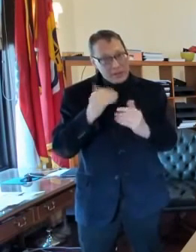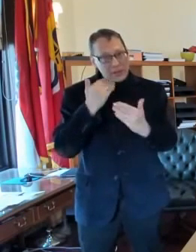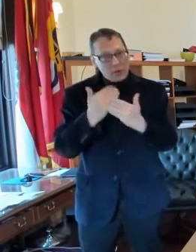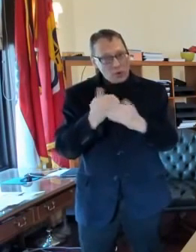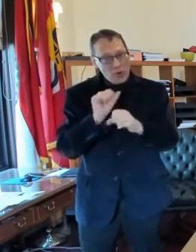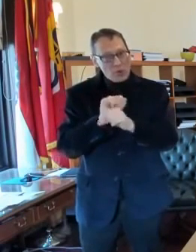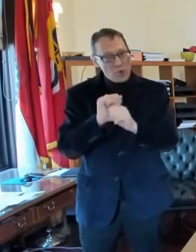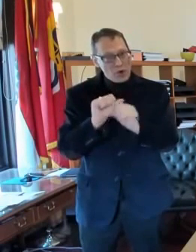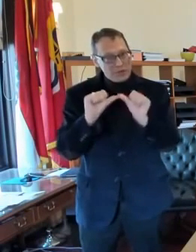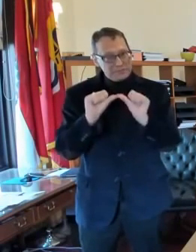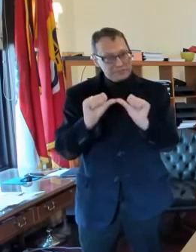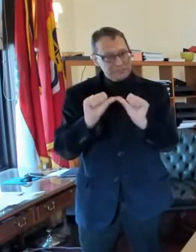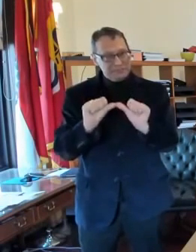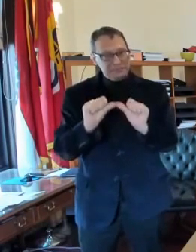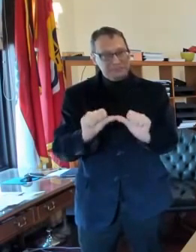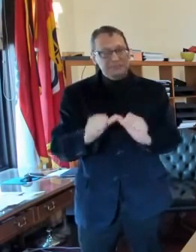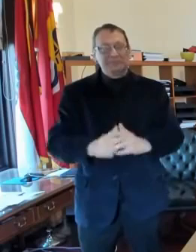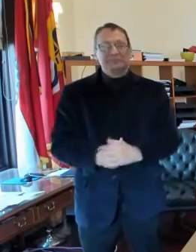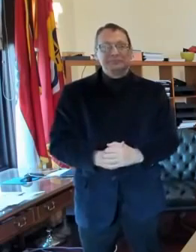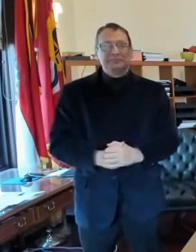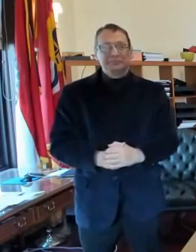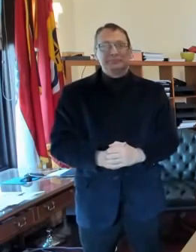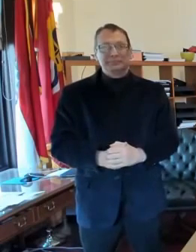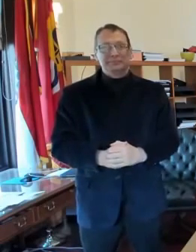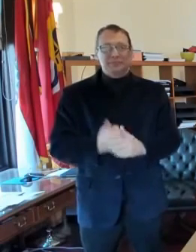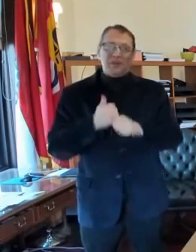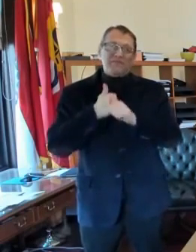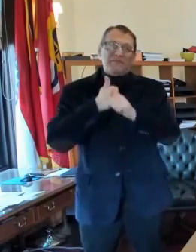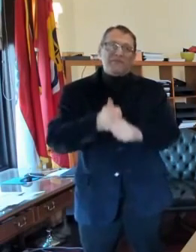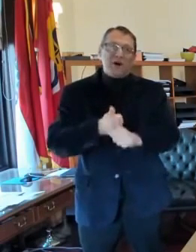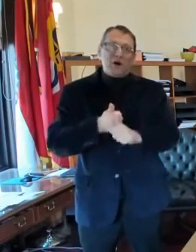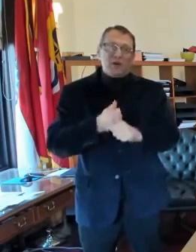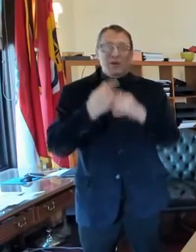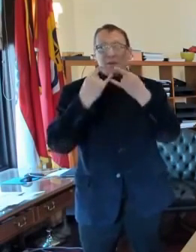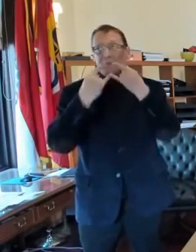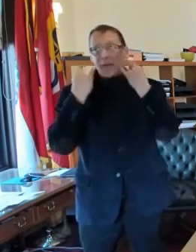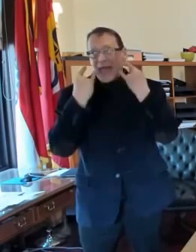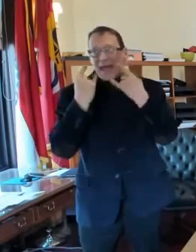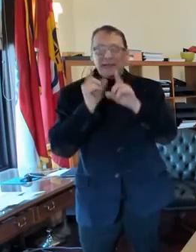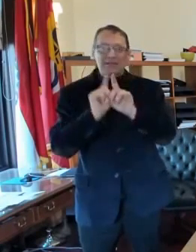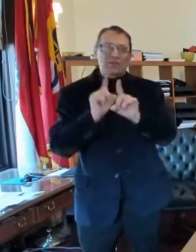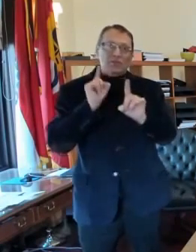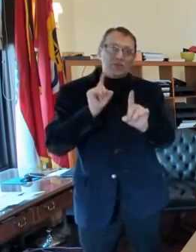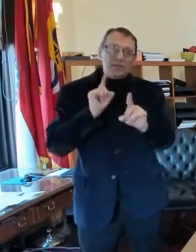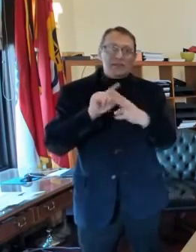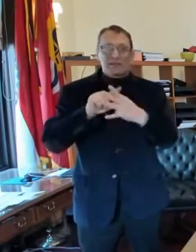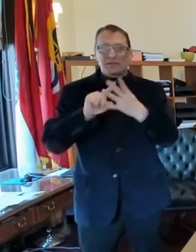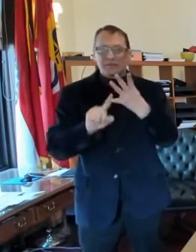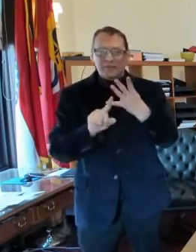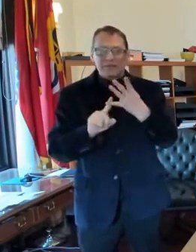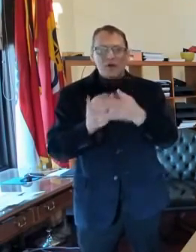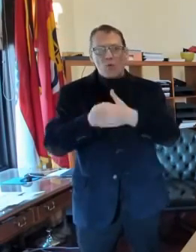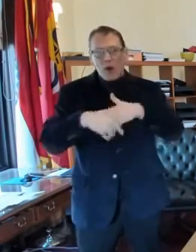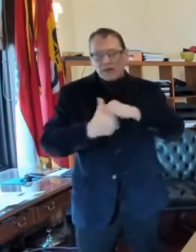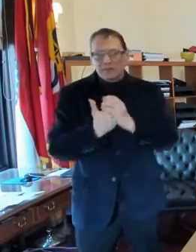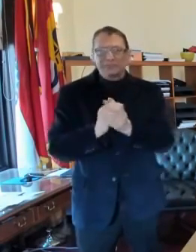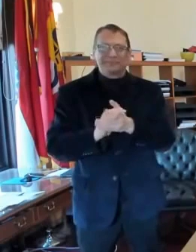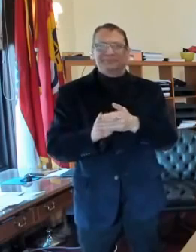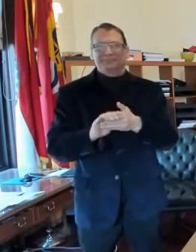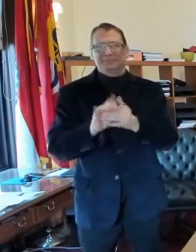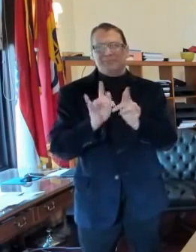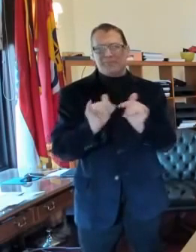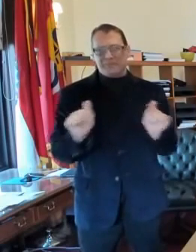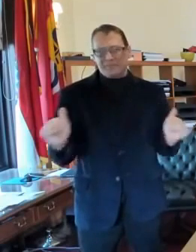work and continue to follow the mitigation strategies, wearing a mask, socially distancing, washing your hands,